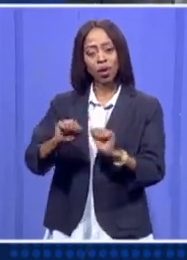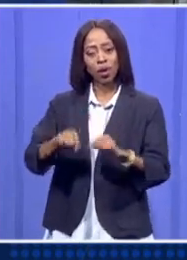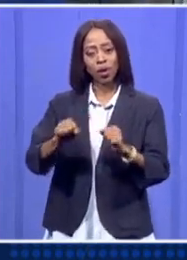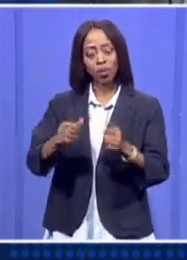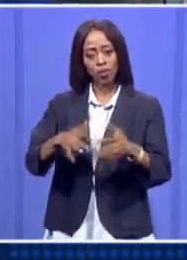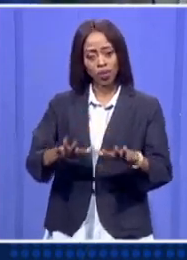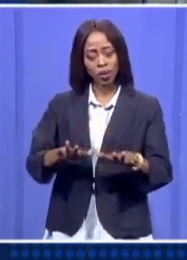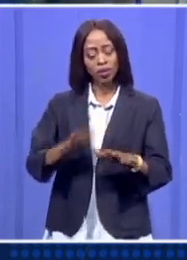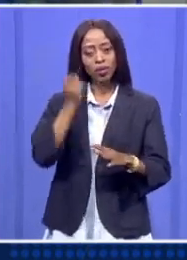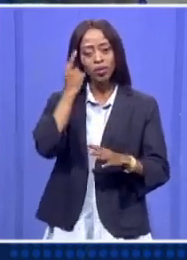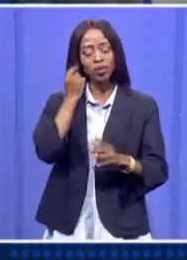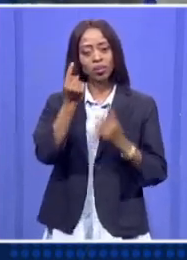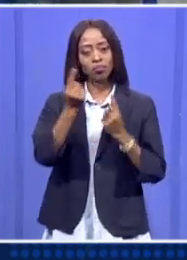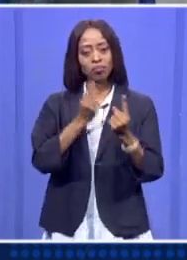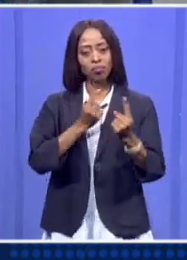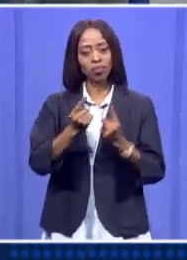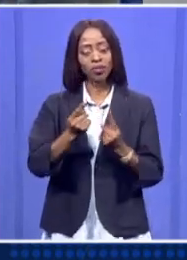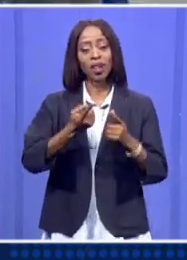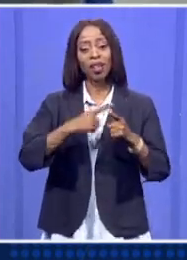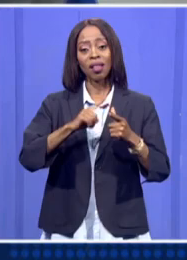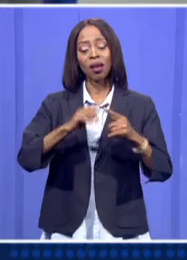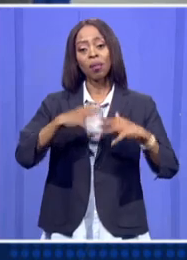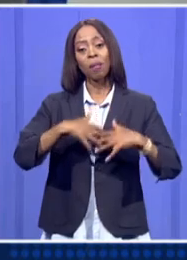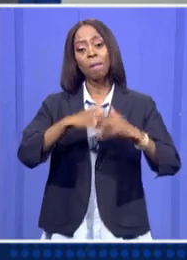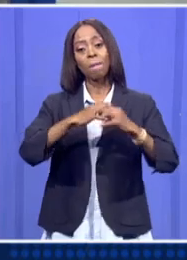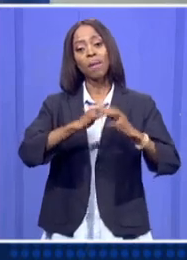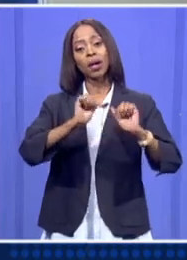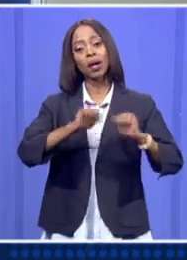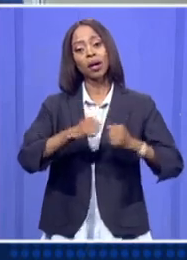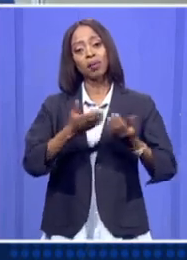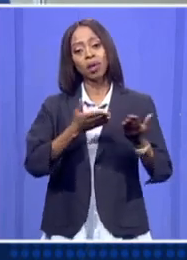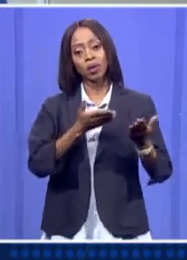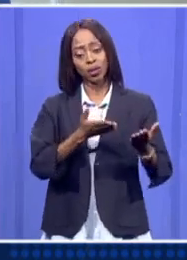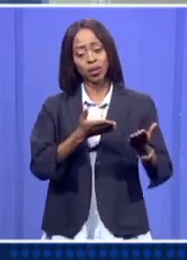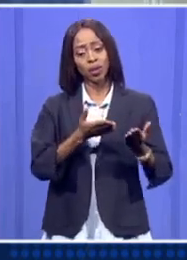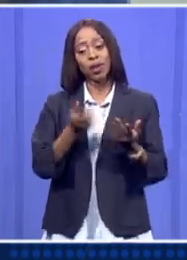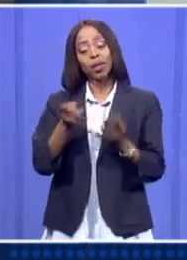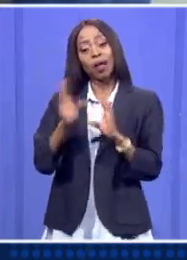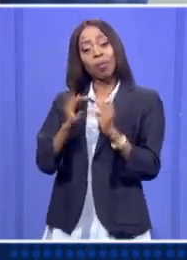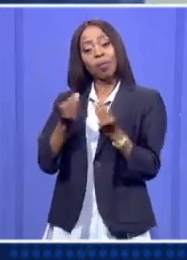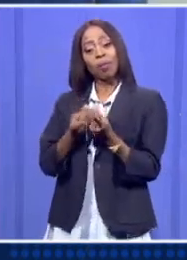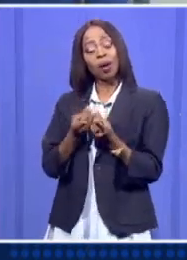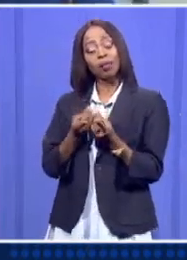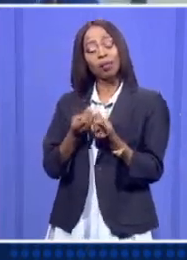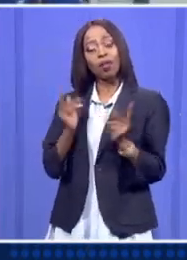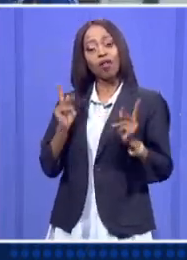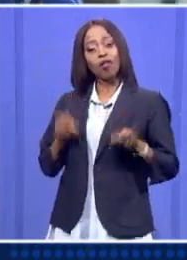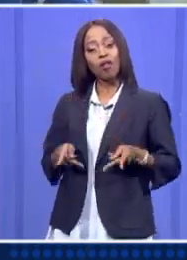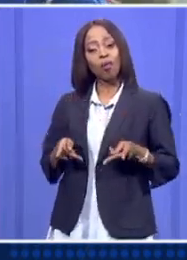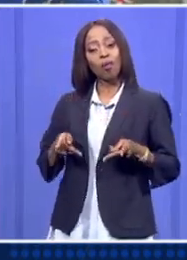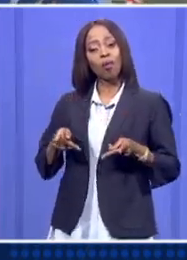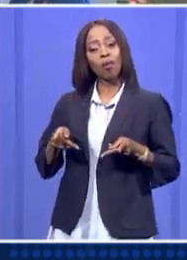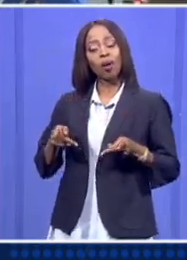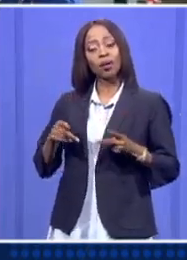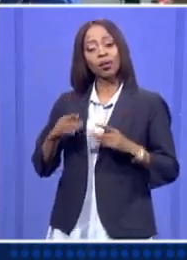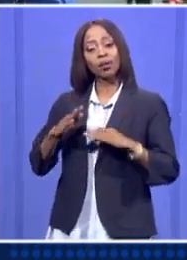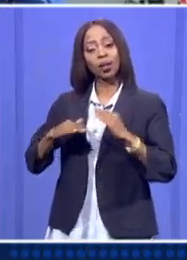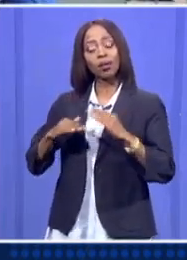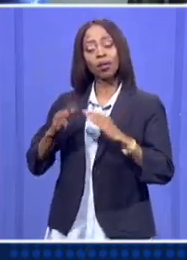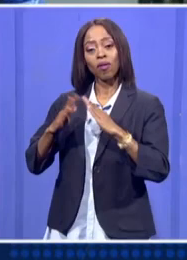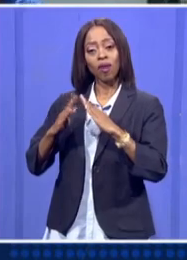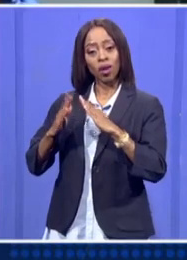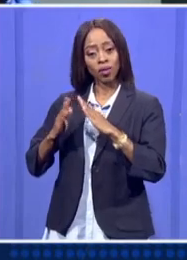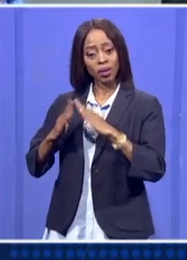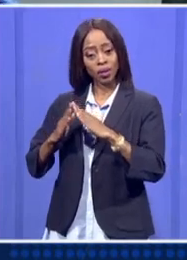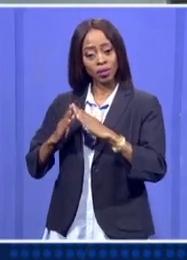Therefore, we formed a tripartite agreement, whereby it's the Department of Human Settlements that builds, the Department of Science